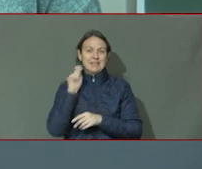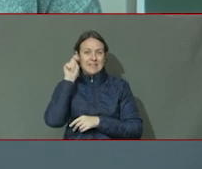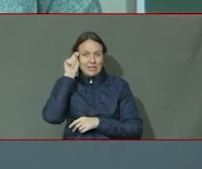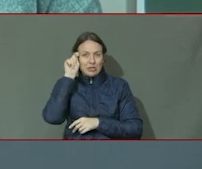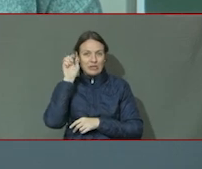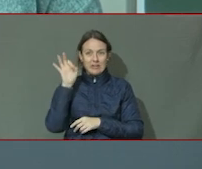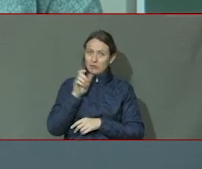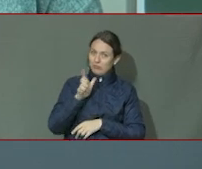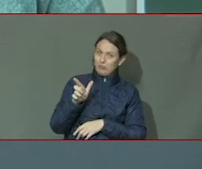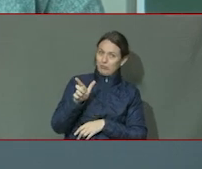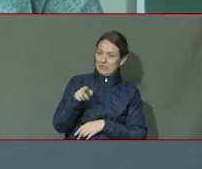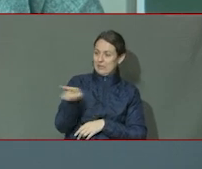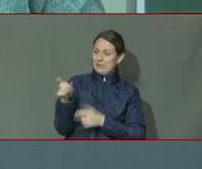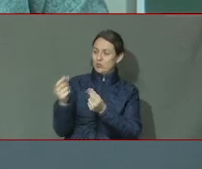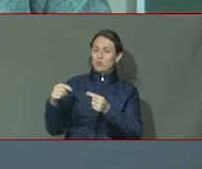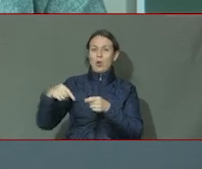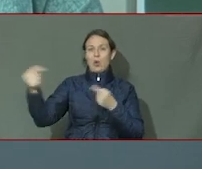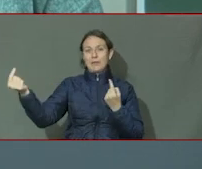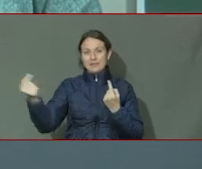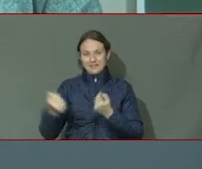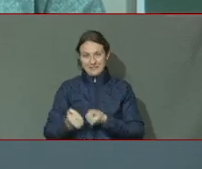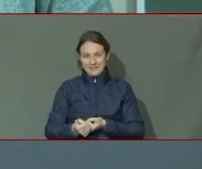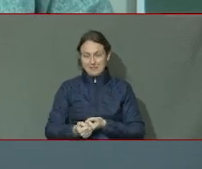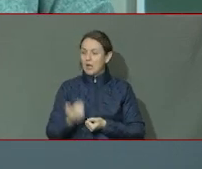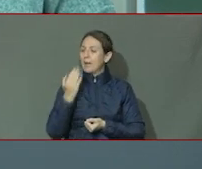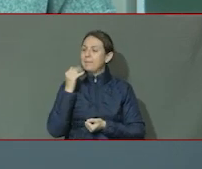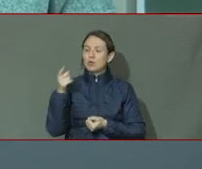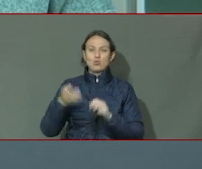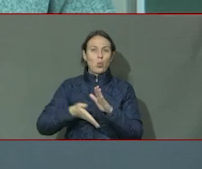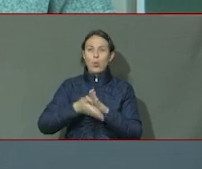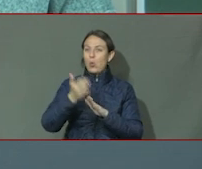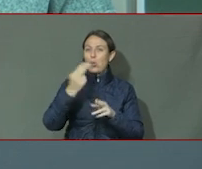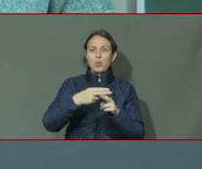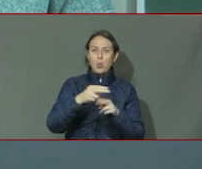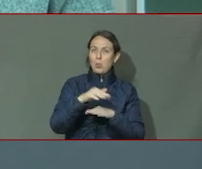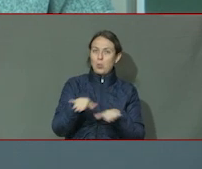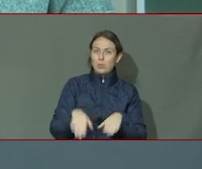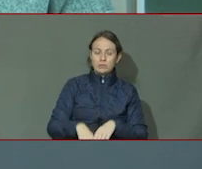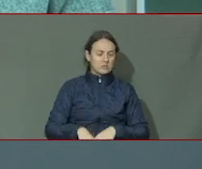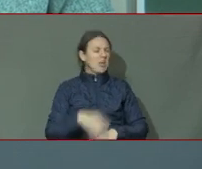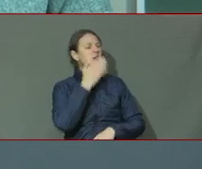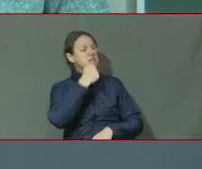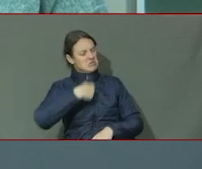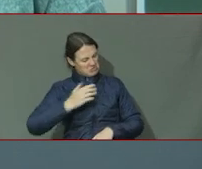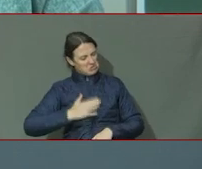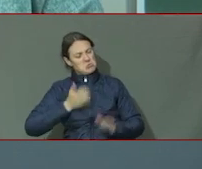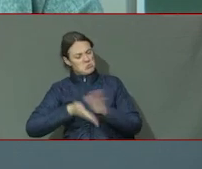you. Please don't go to the bathroom. Ma'am, can I go to the bathroom,